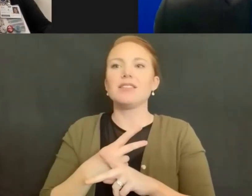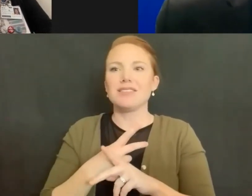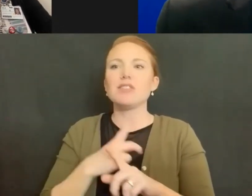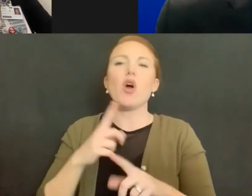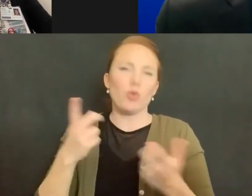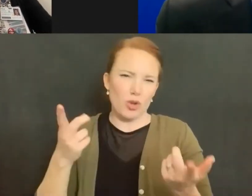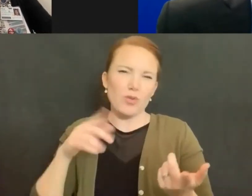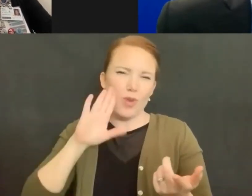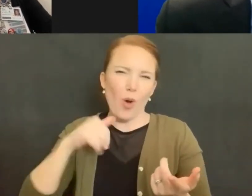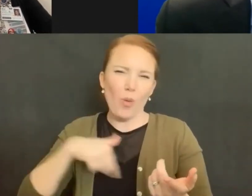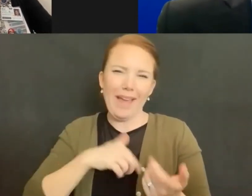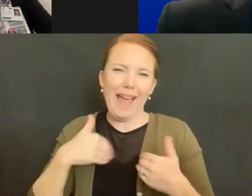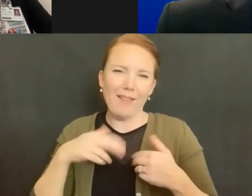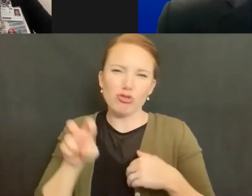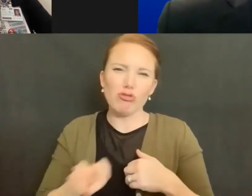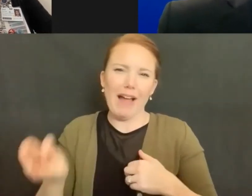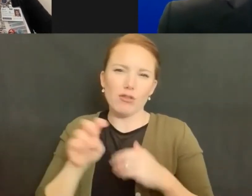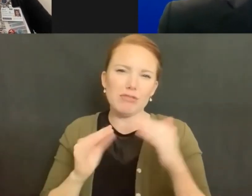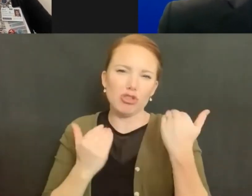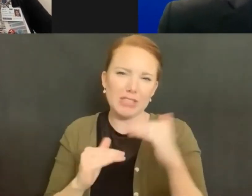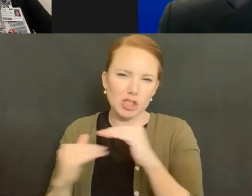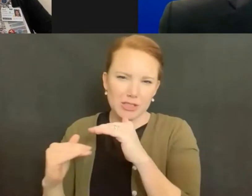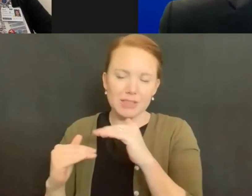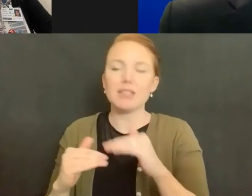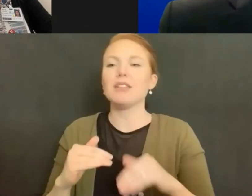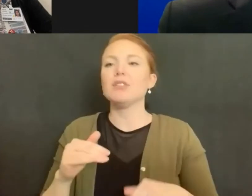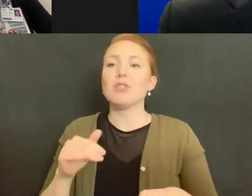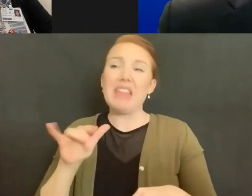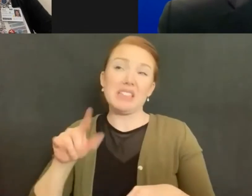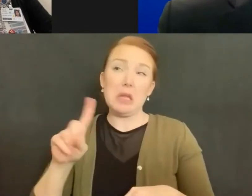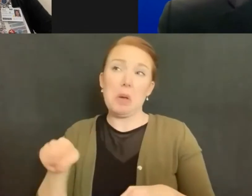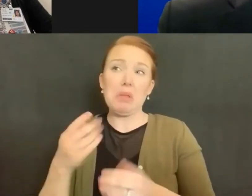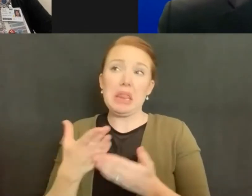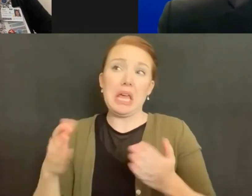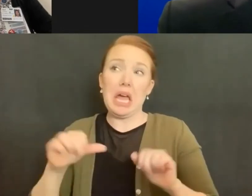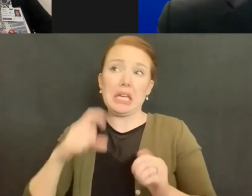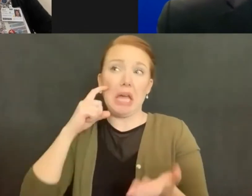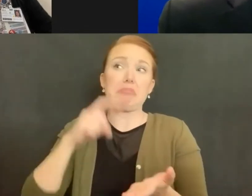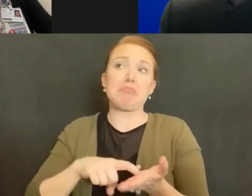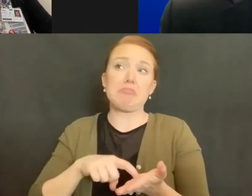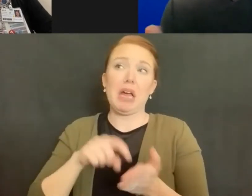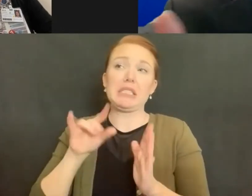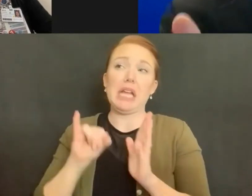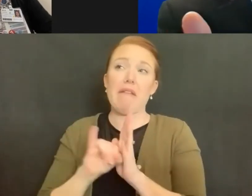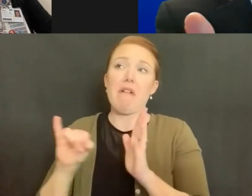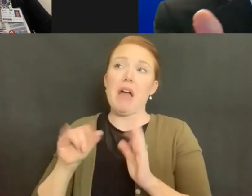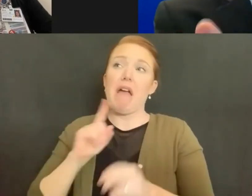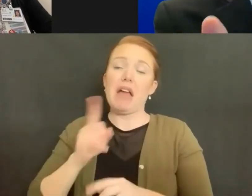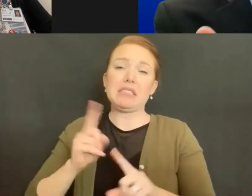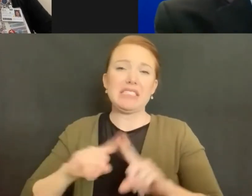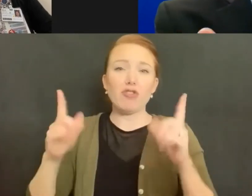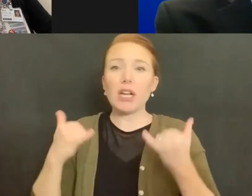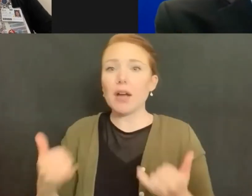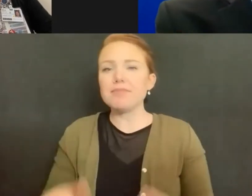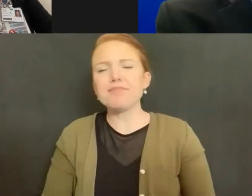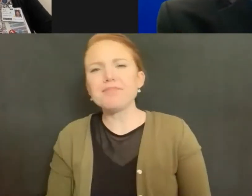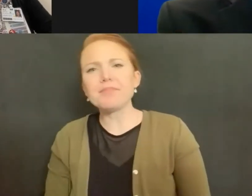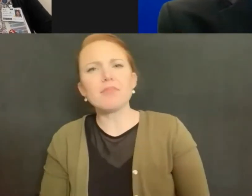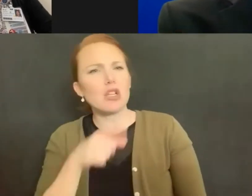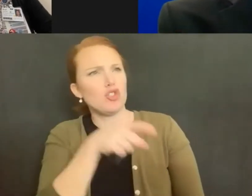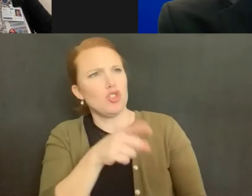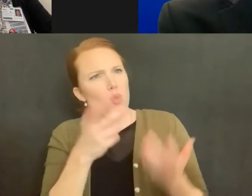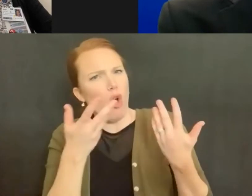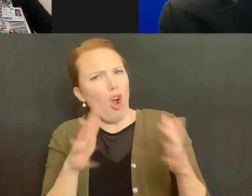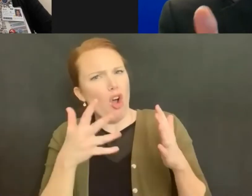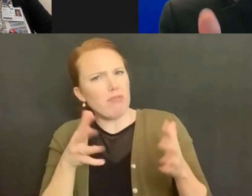and stuff. So that's the only thing I think of as a Because difference after the COVID. you were already had